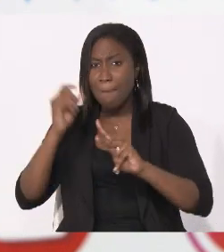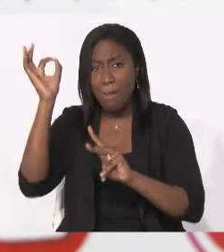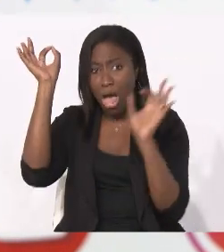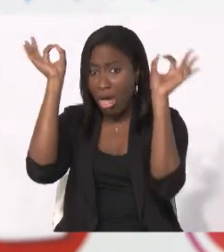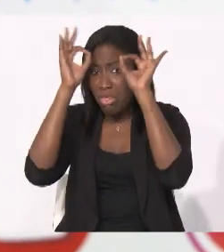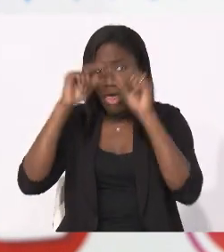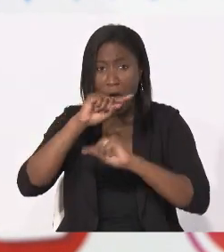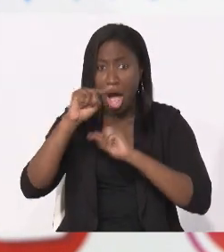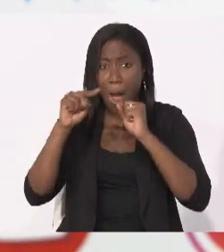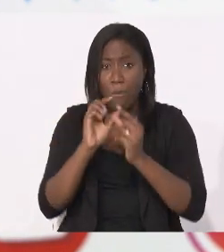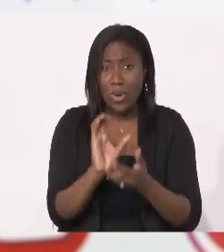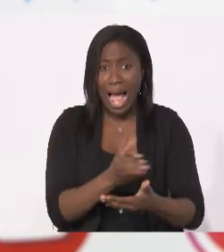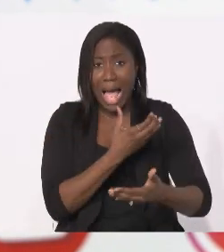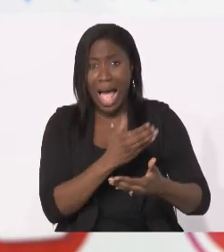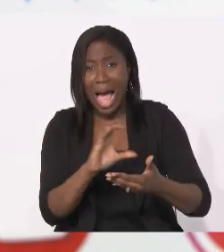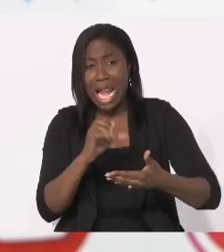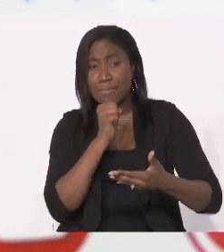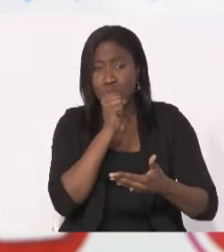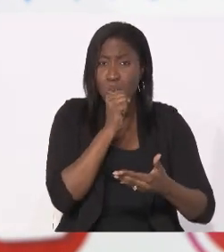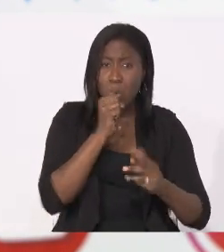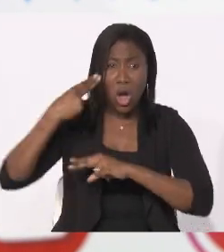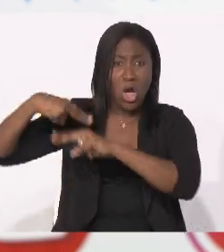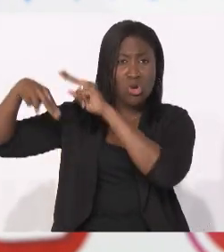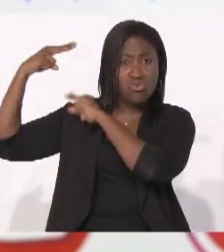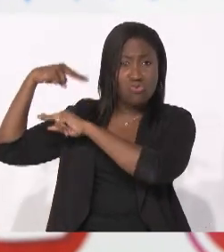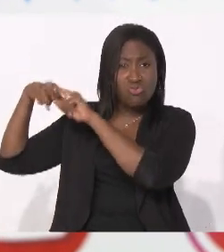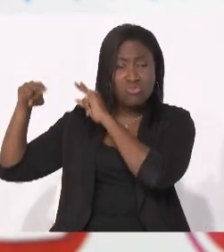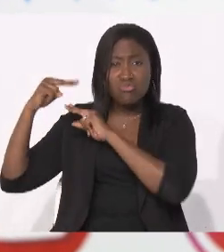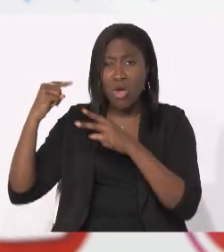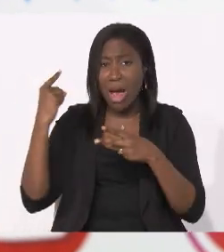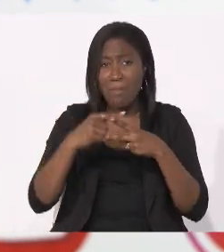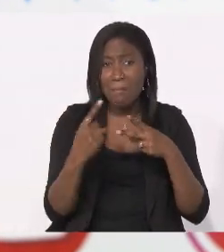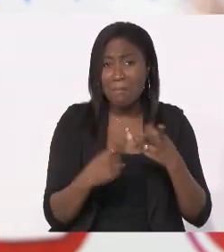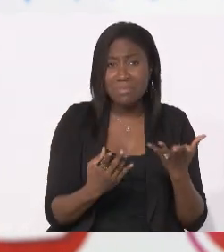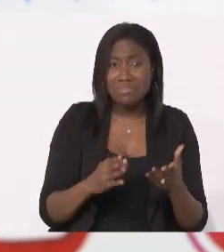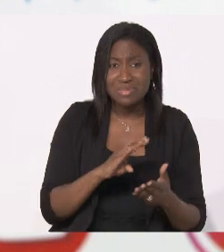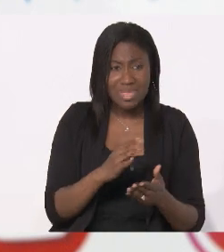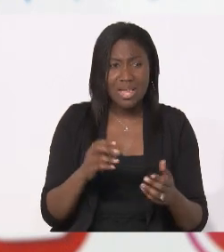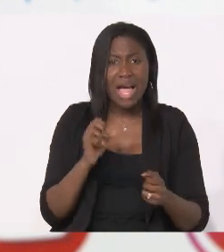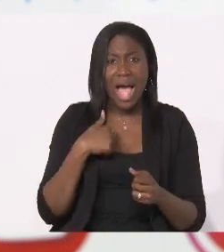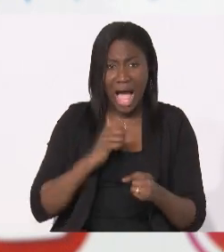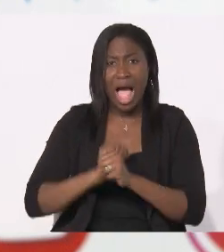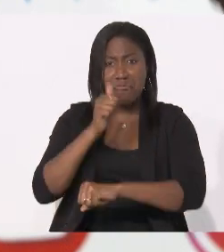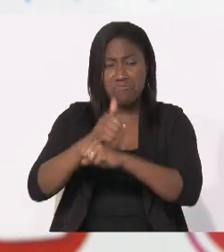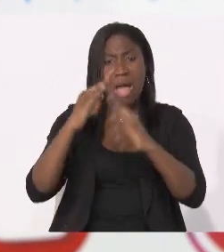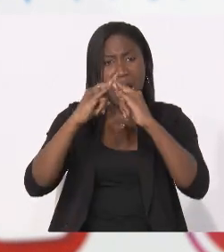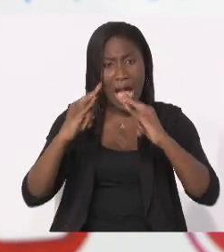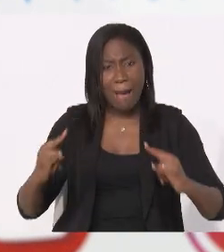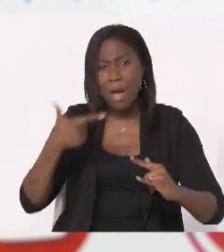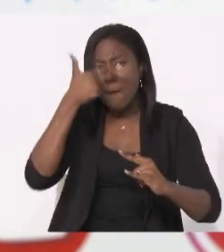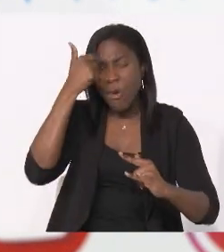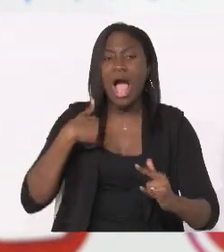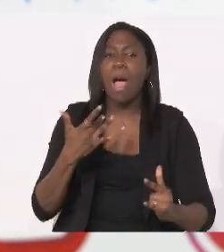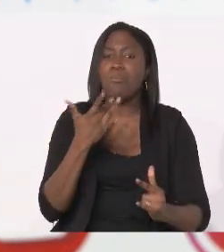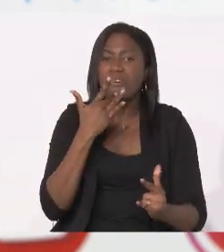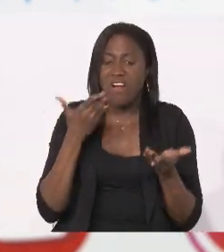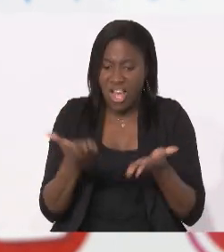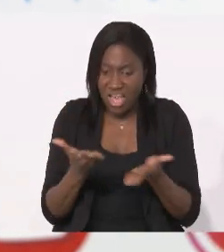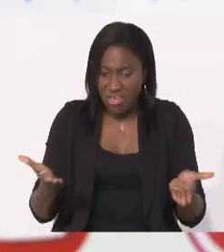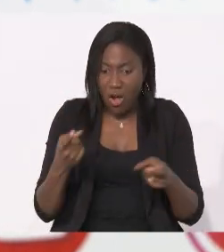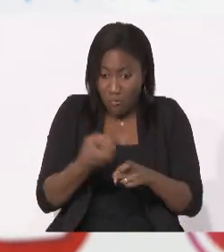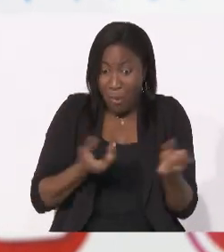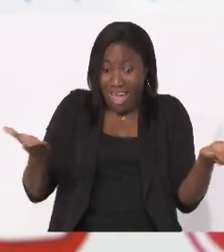voice. But I think we are working hand in hand right now. My only fear is that we are not acknowledging us as a